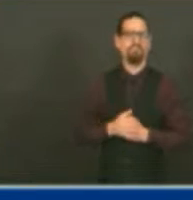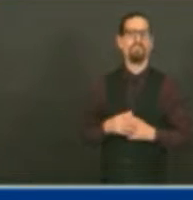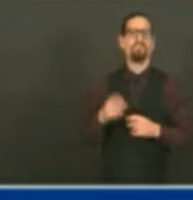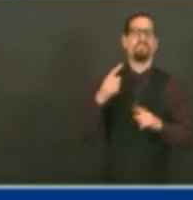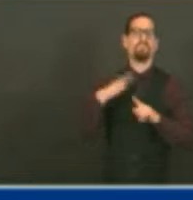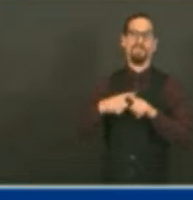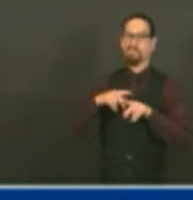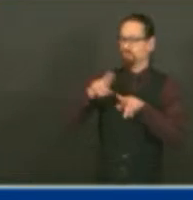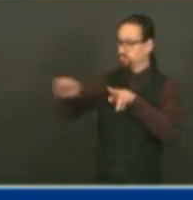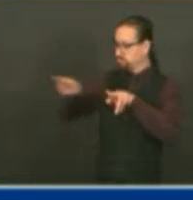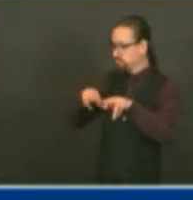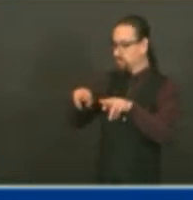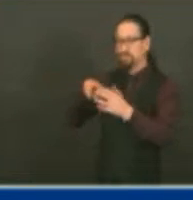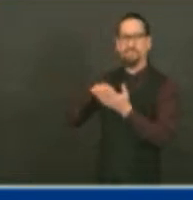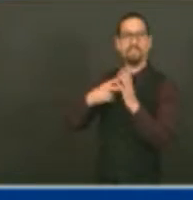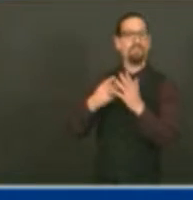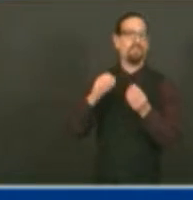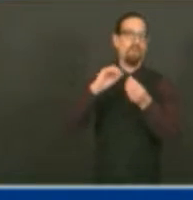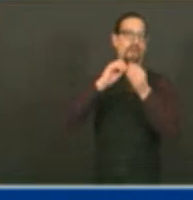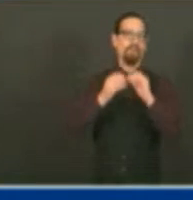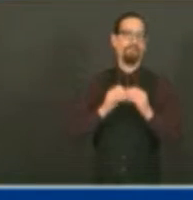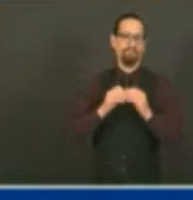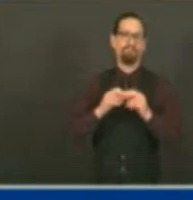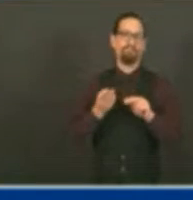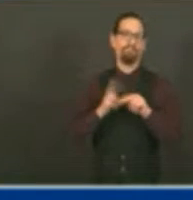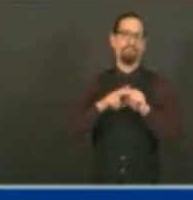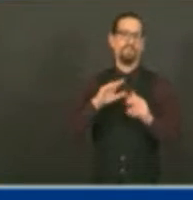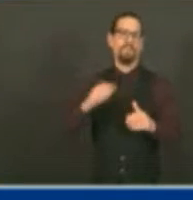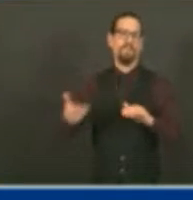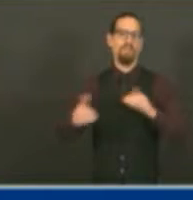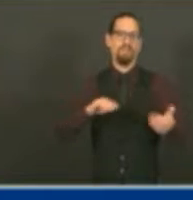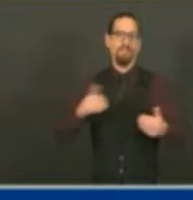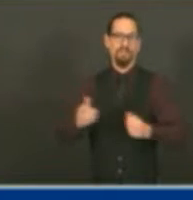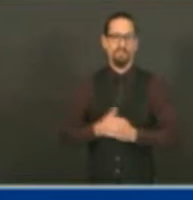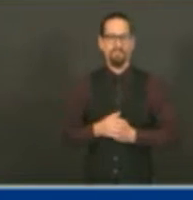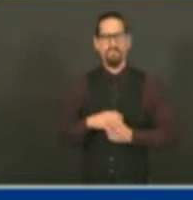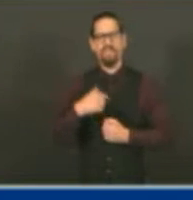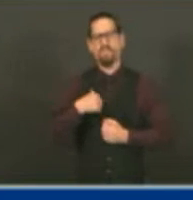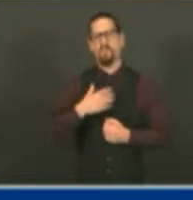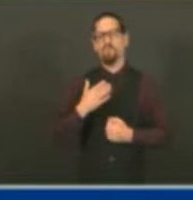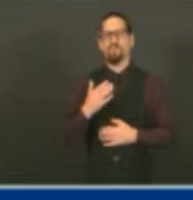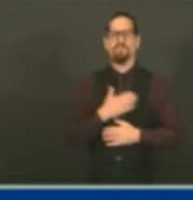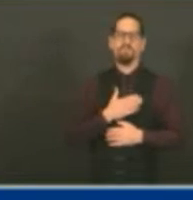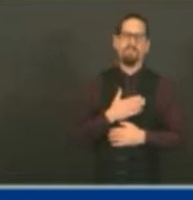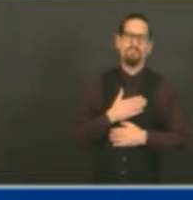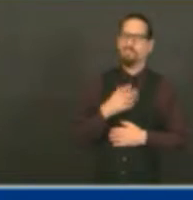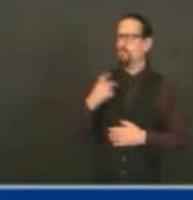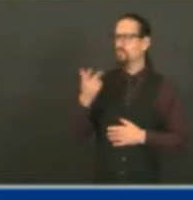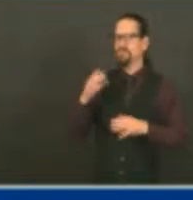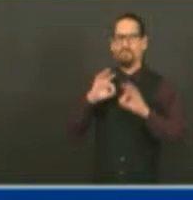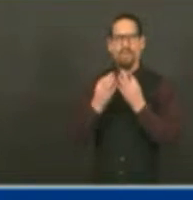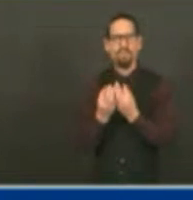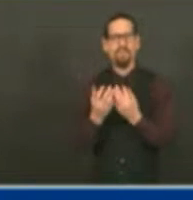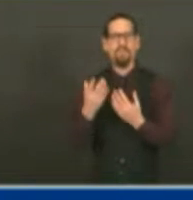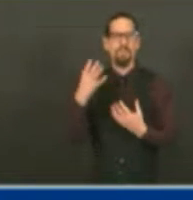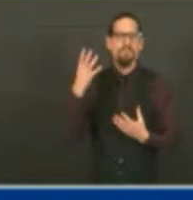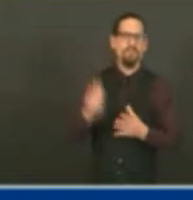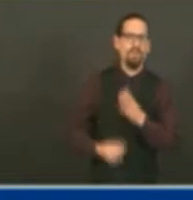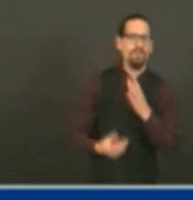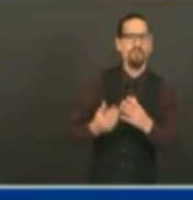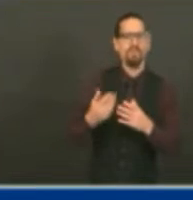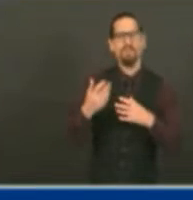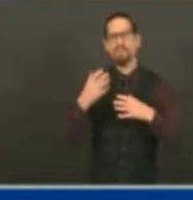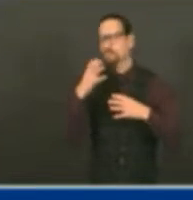follow. So my heart goes out to every single family. We've all lost loved ones in this crisis.